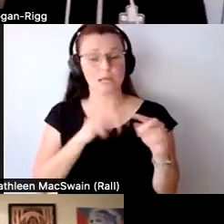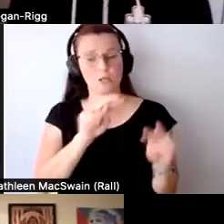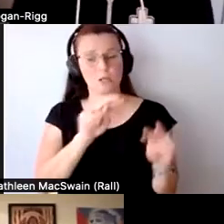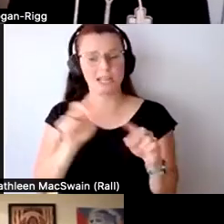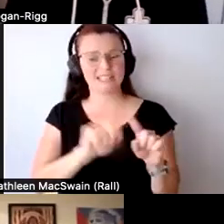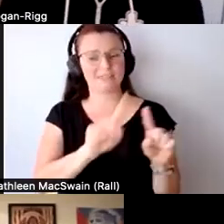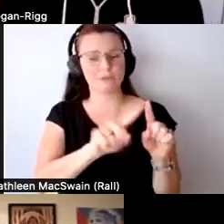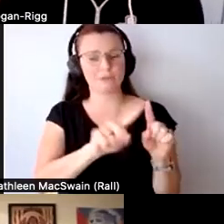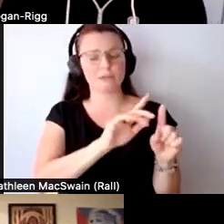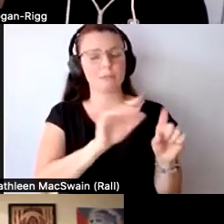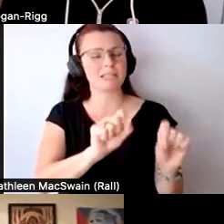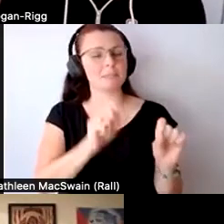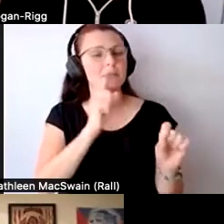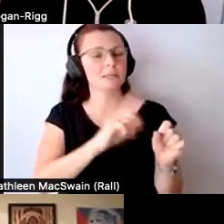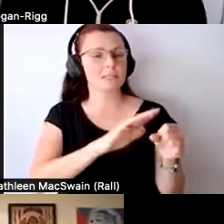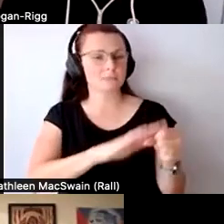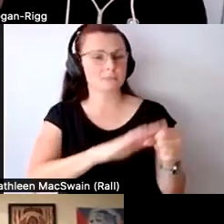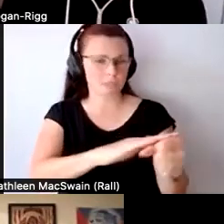Excellent. Thank you, Dan.